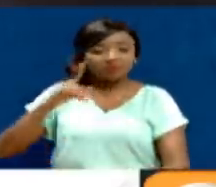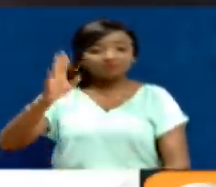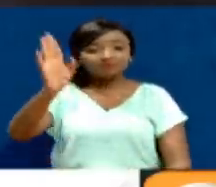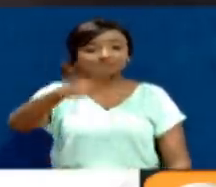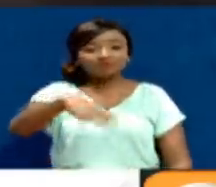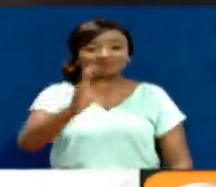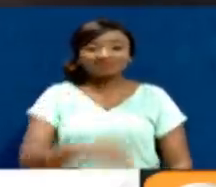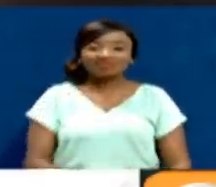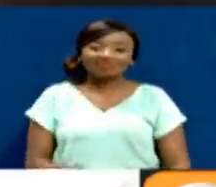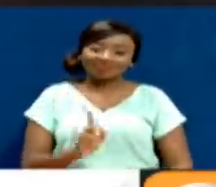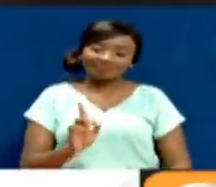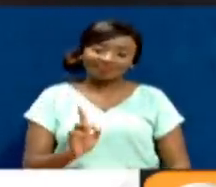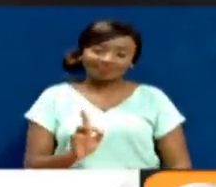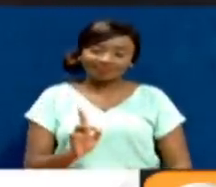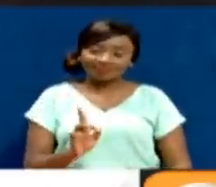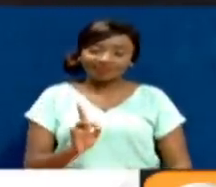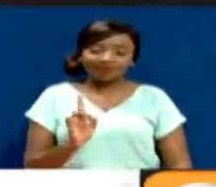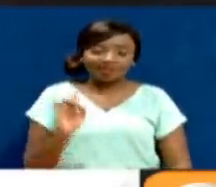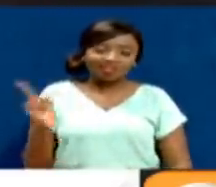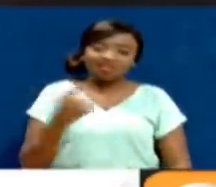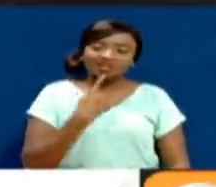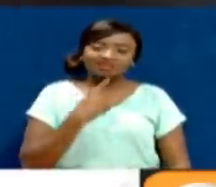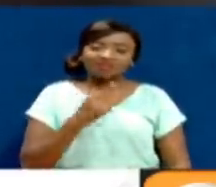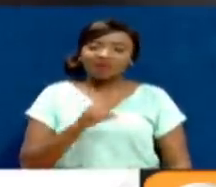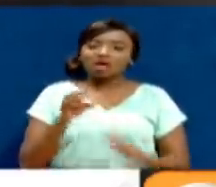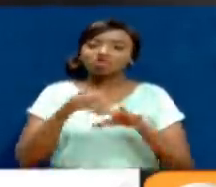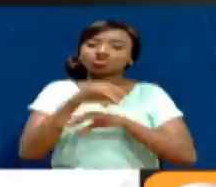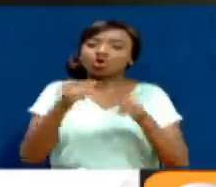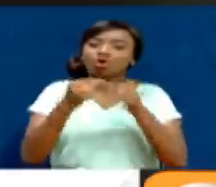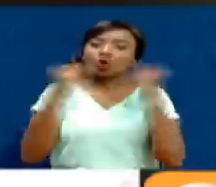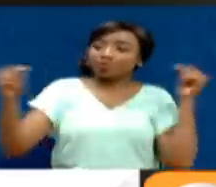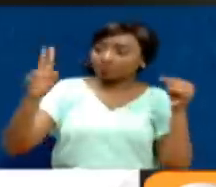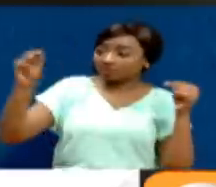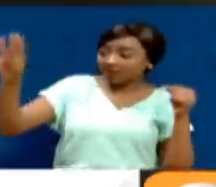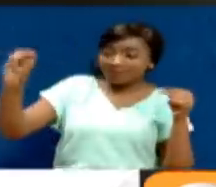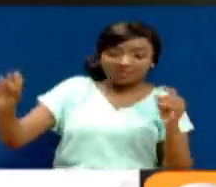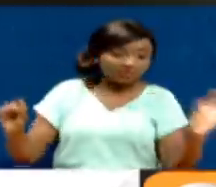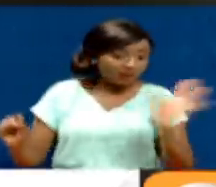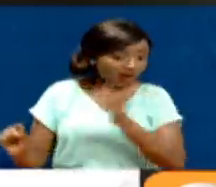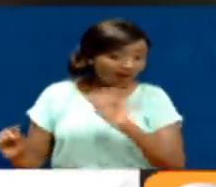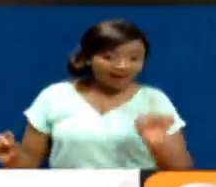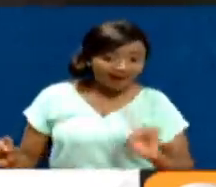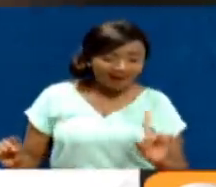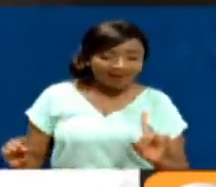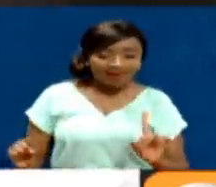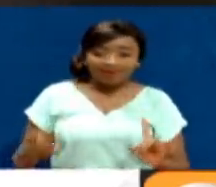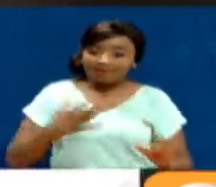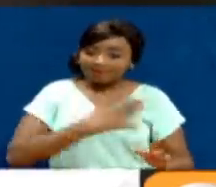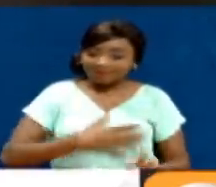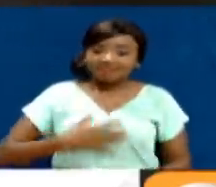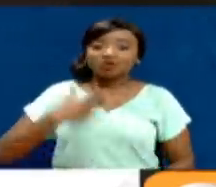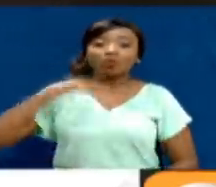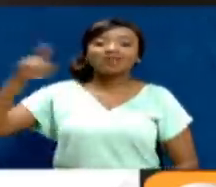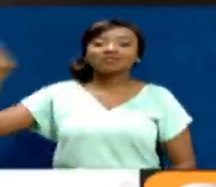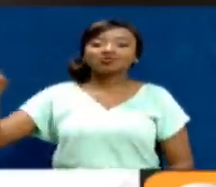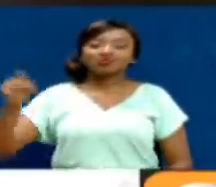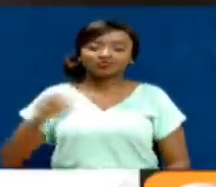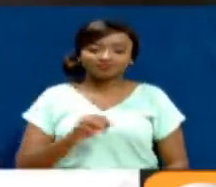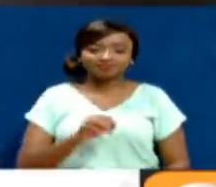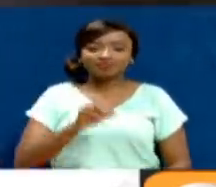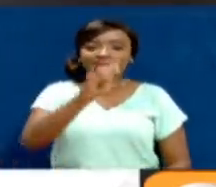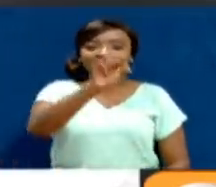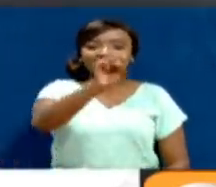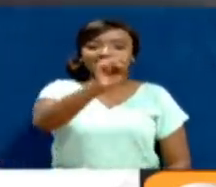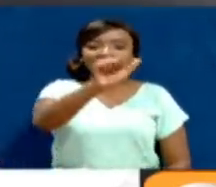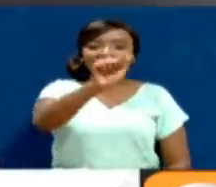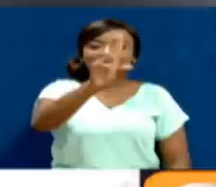Lakini wale wanachochea rais kusema Sonko anakupinga, Sonko anapinga NMS, mimi sipinge NMS. Tunataka tu huyo Saddam Hussein